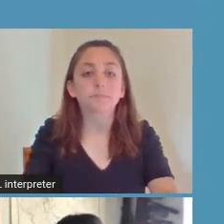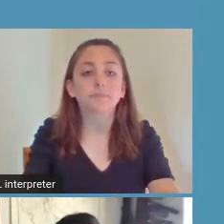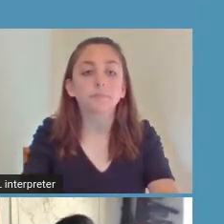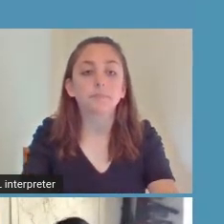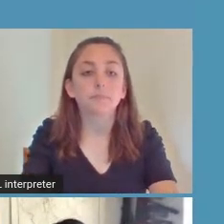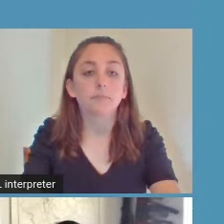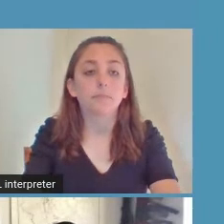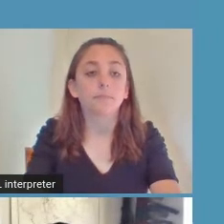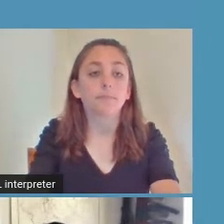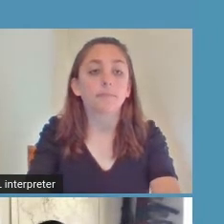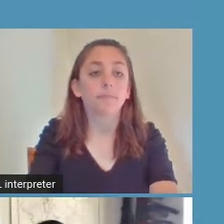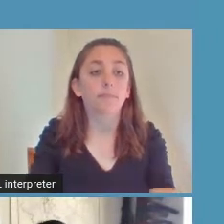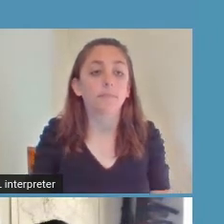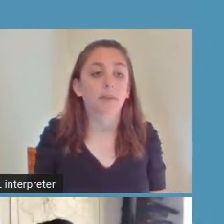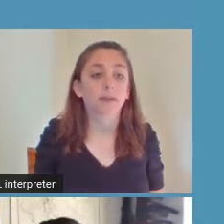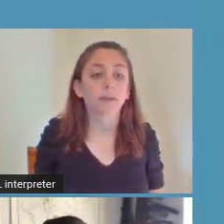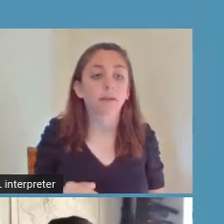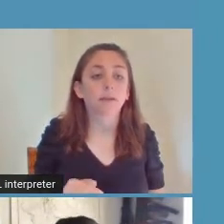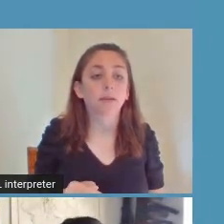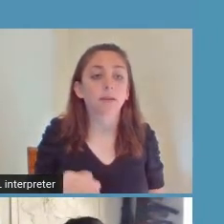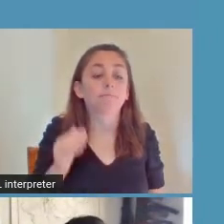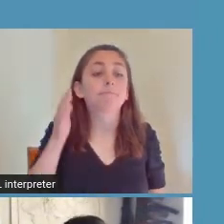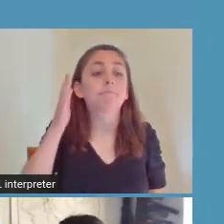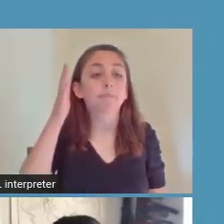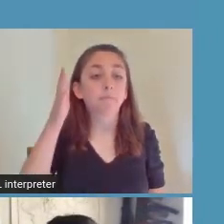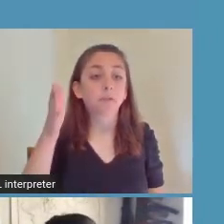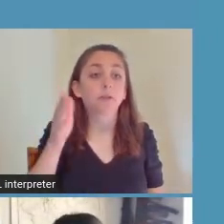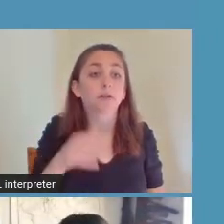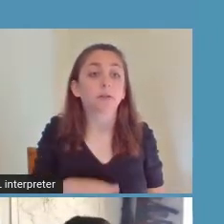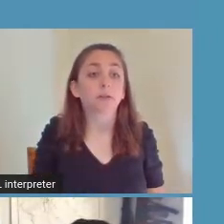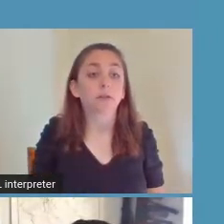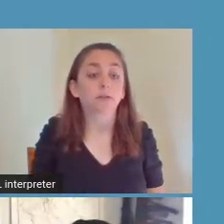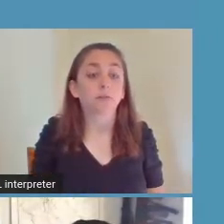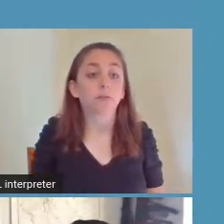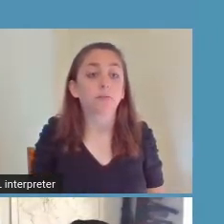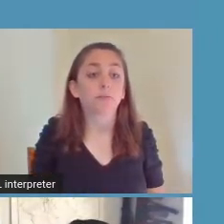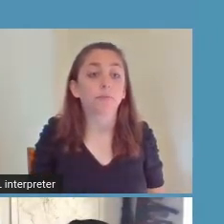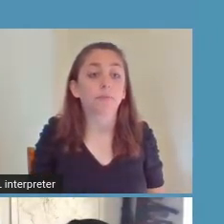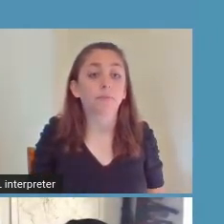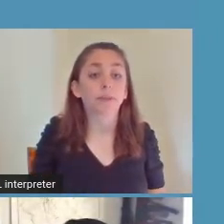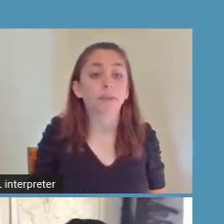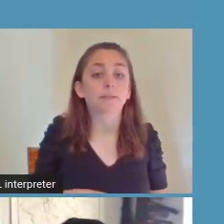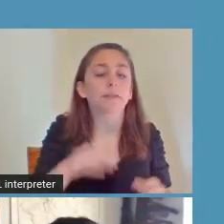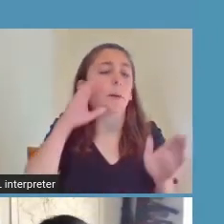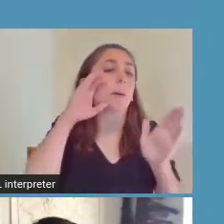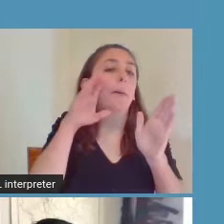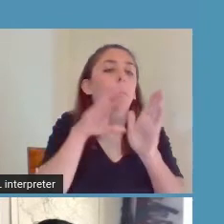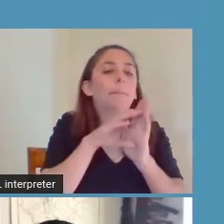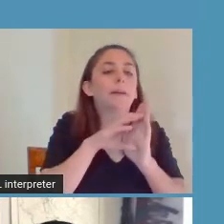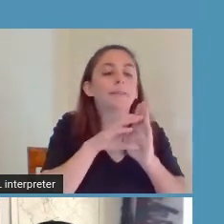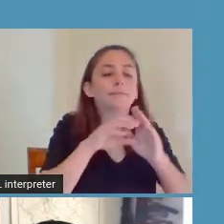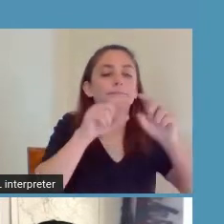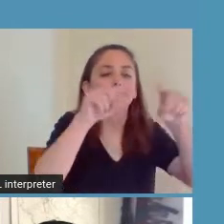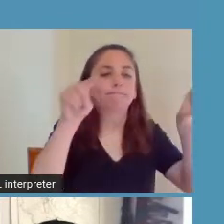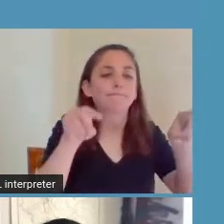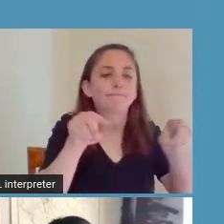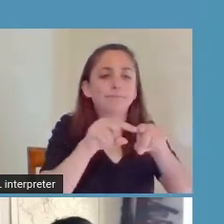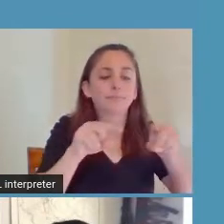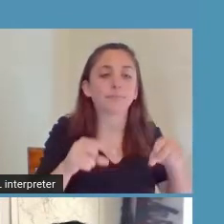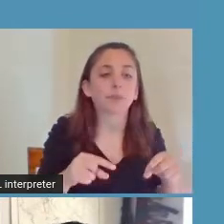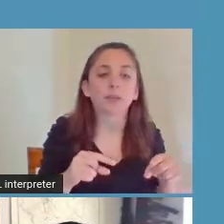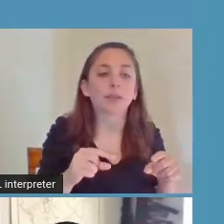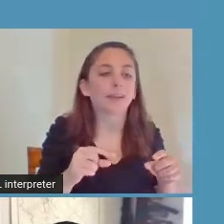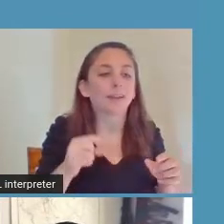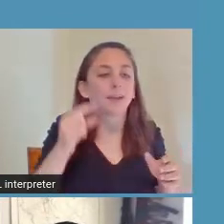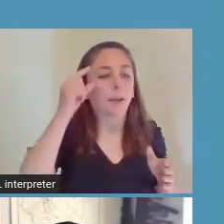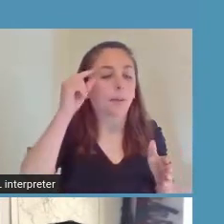Okay, so the future of podcasting. While there is a picture of me in this photo here, the purpose isn't to say that